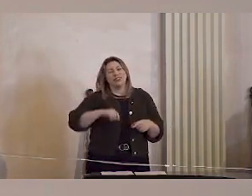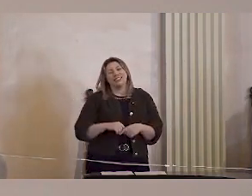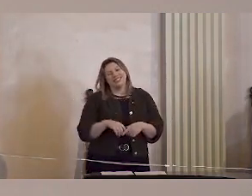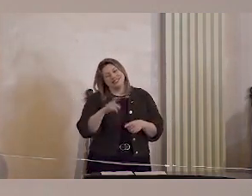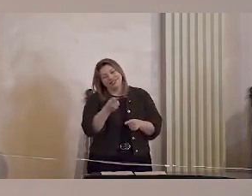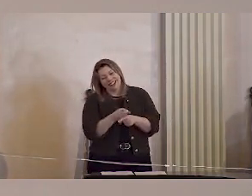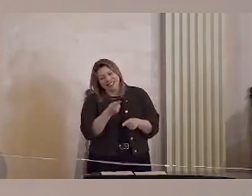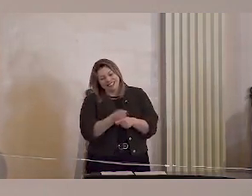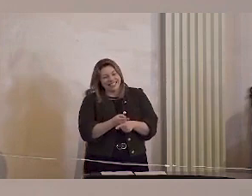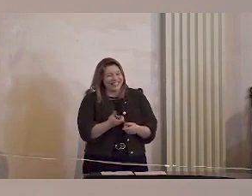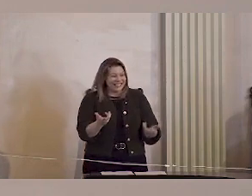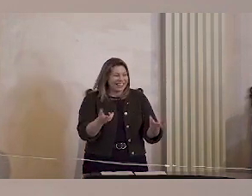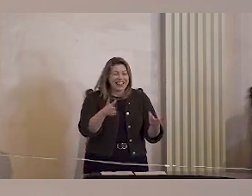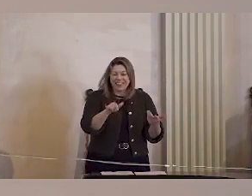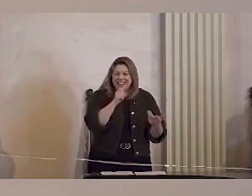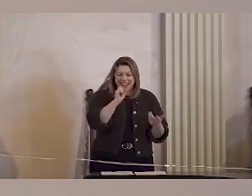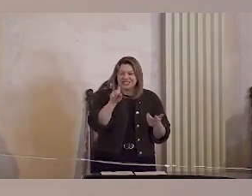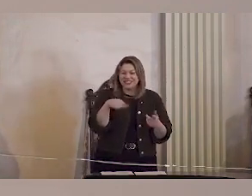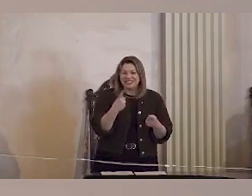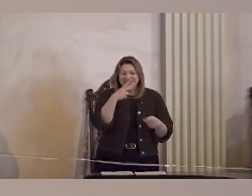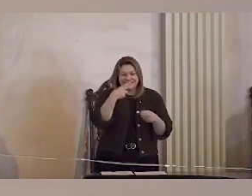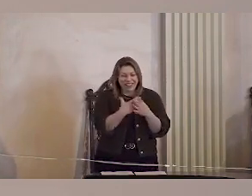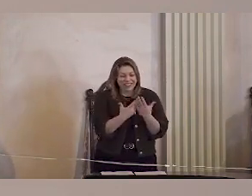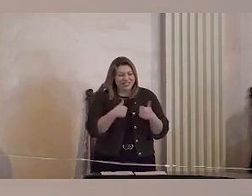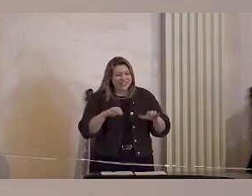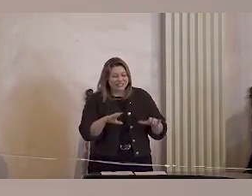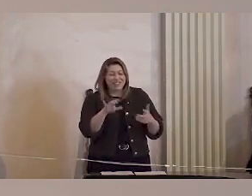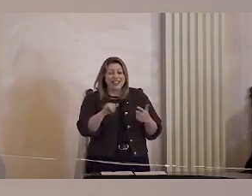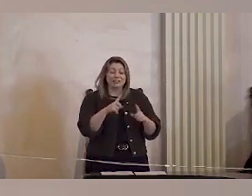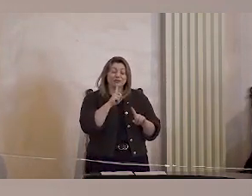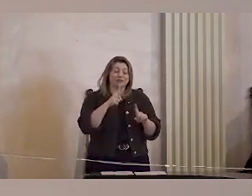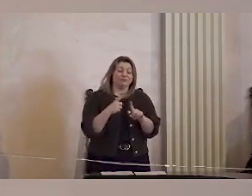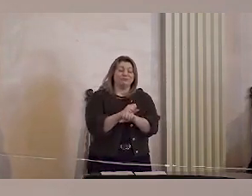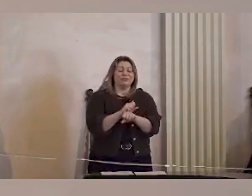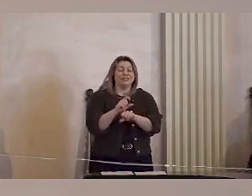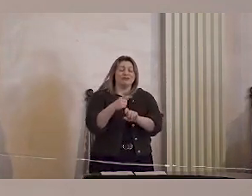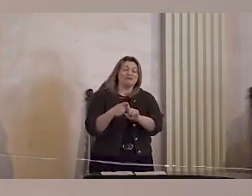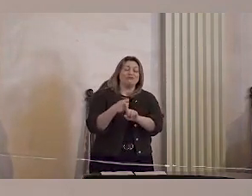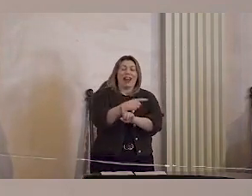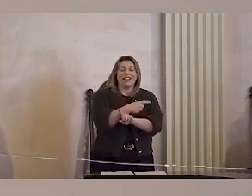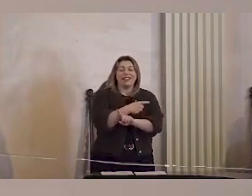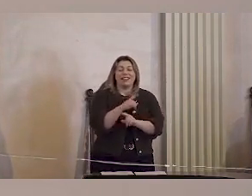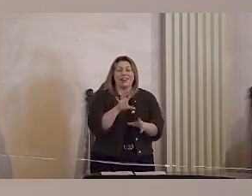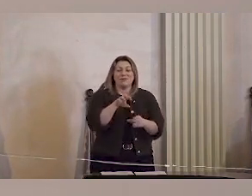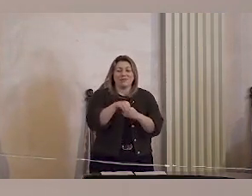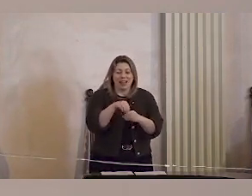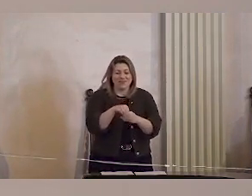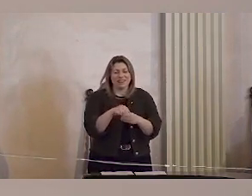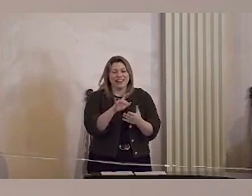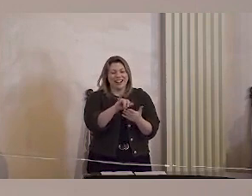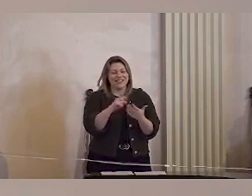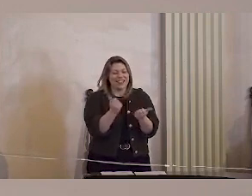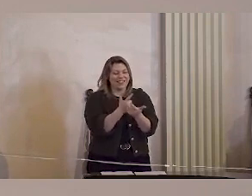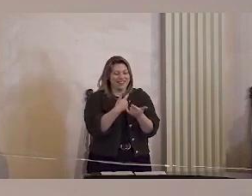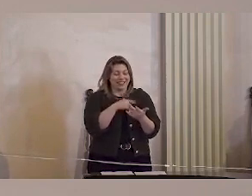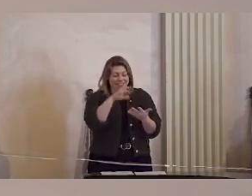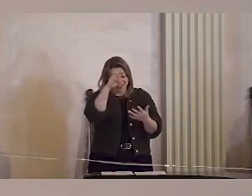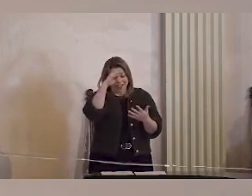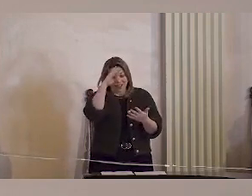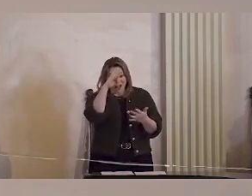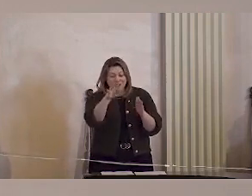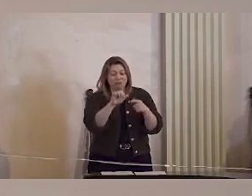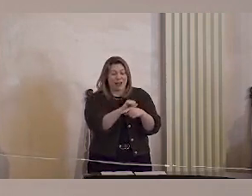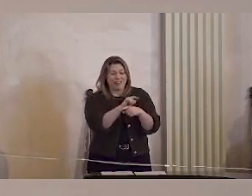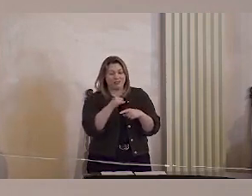Right? And so this is not just sort of a fun thing we're doing, it is a radical embodiment of our theological practice and choosing